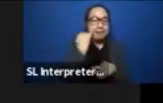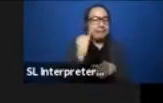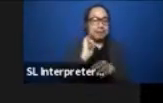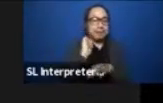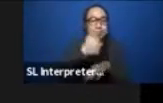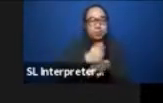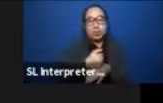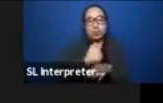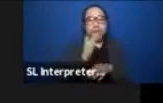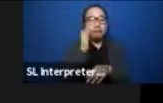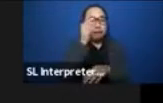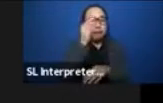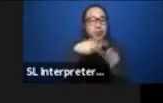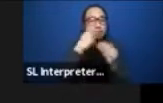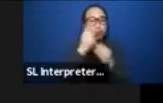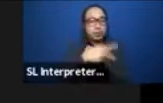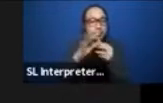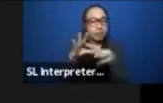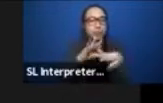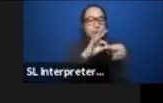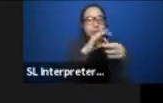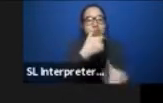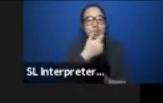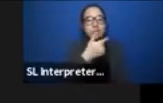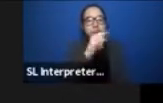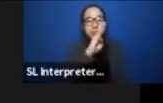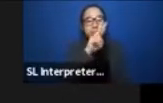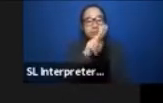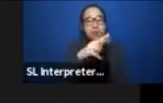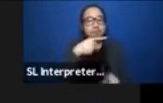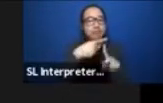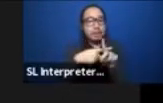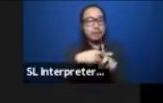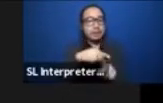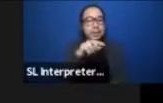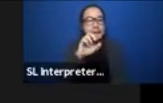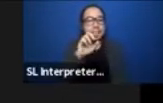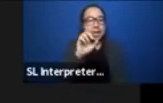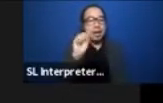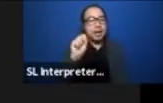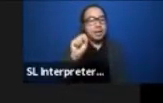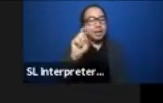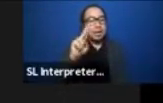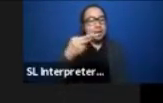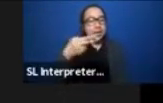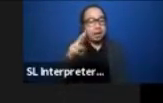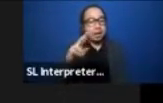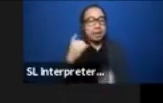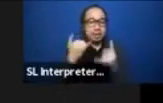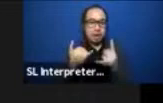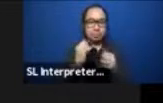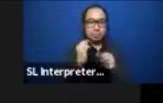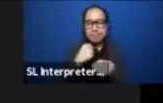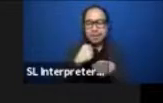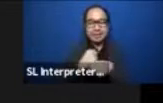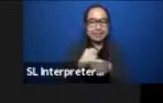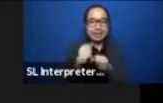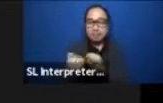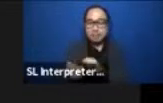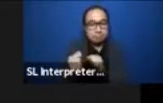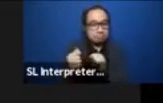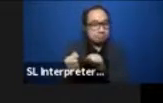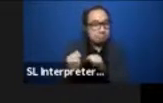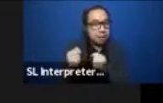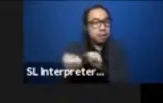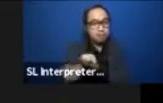around GBV and SRH with young men. So keeping that in mind, we are designing the study, and over the next couple of months we will be conducting